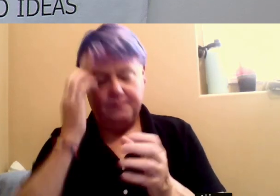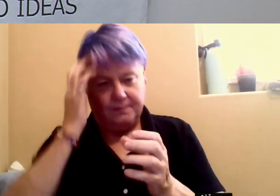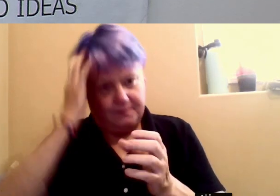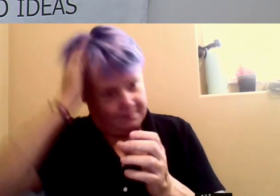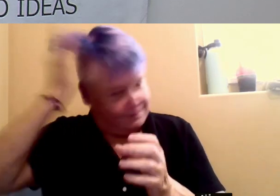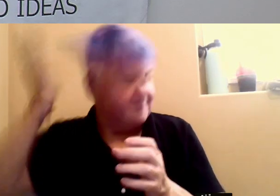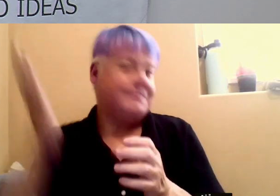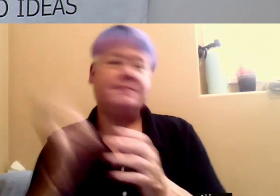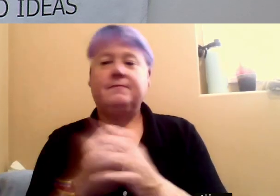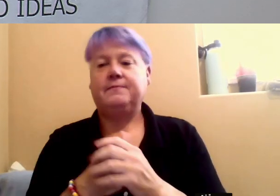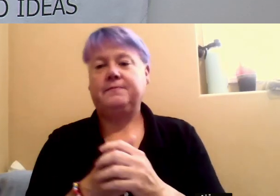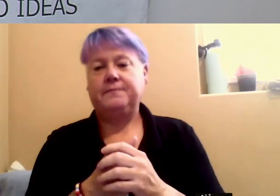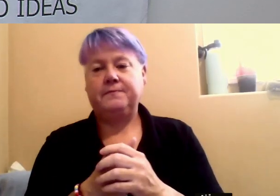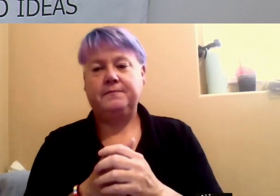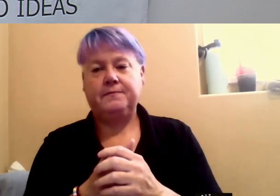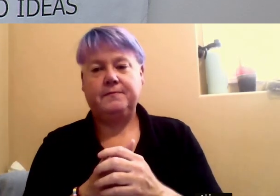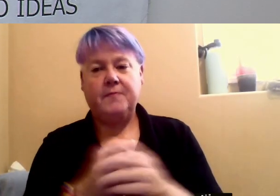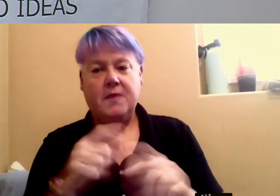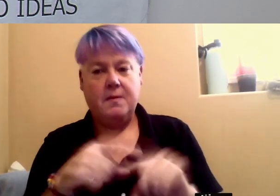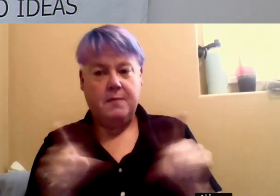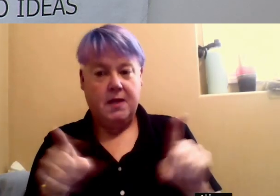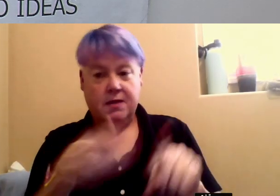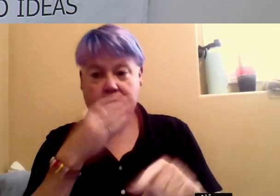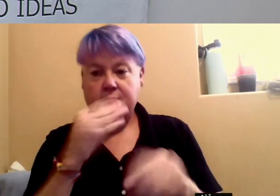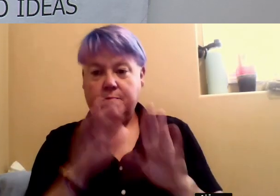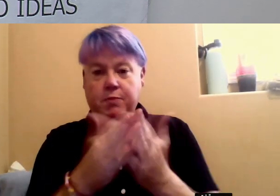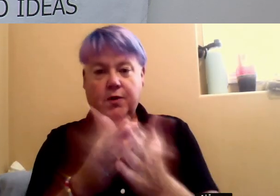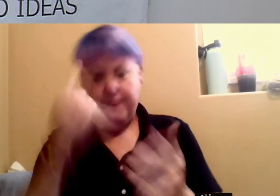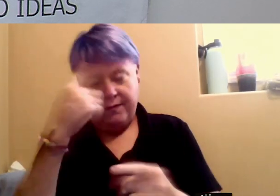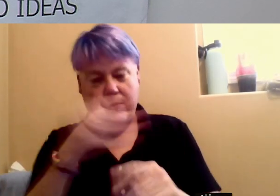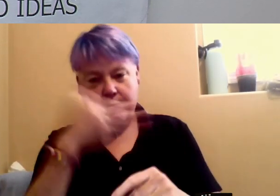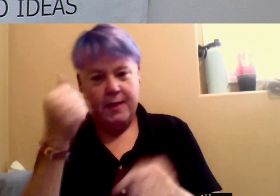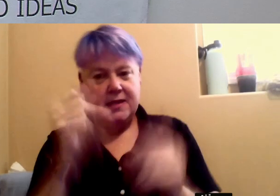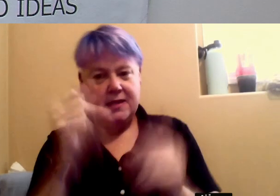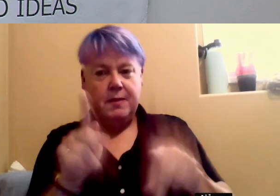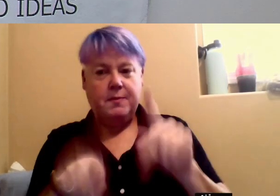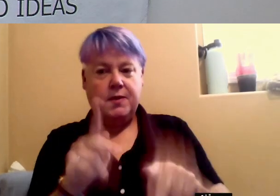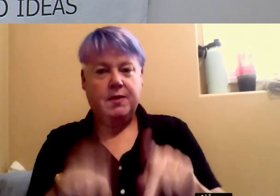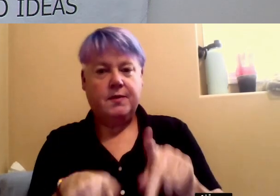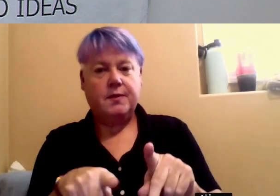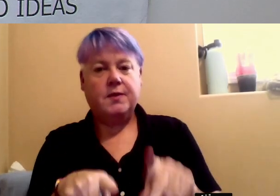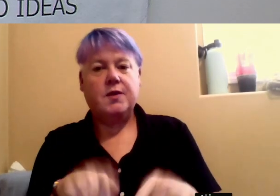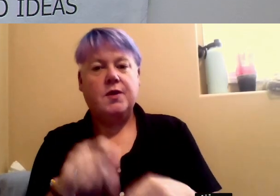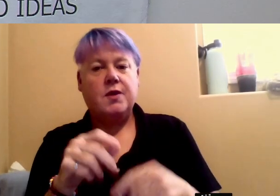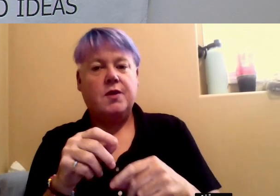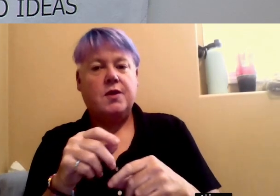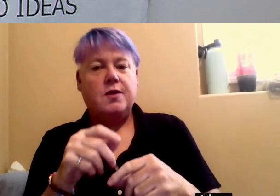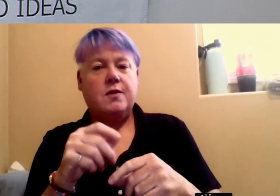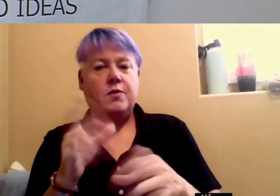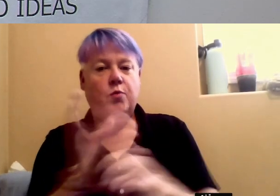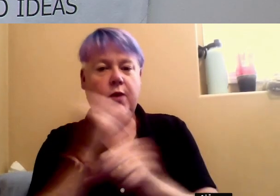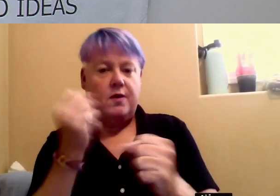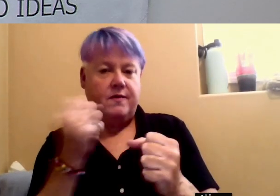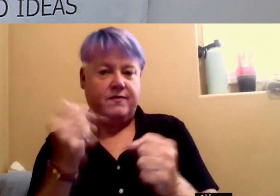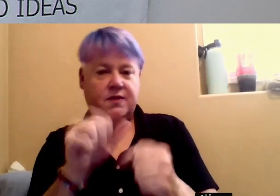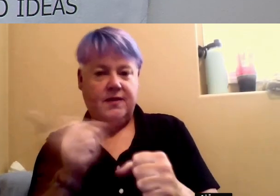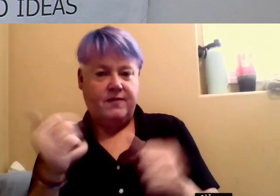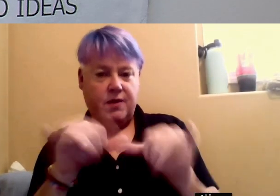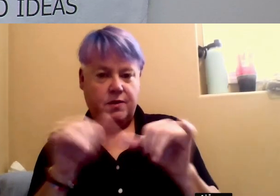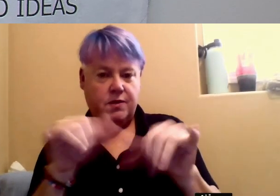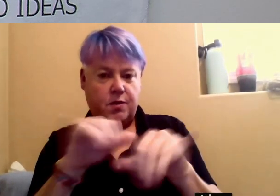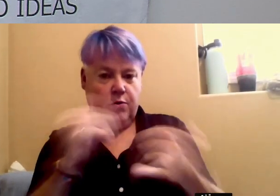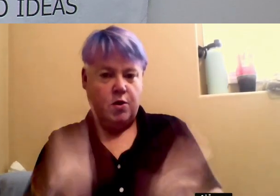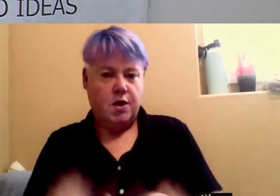Book for Young People. He also wrote Will I See, winner of the Mansilla Dias Book Design and